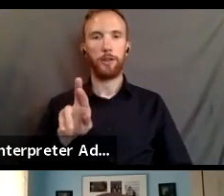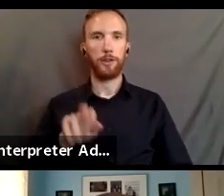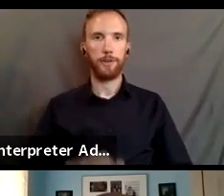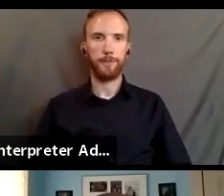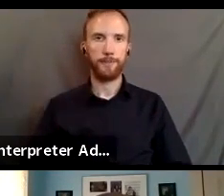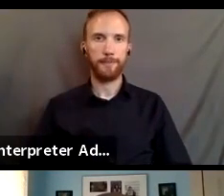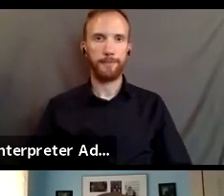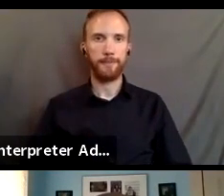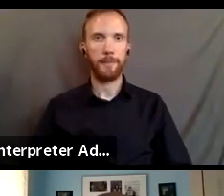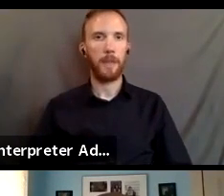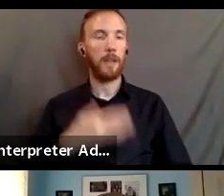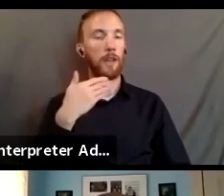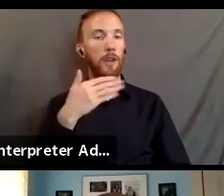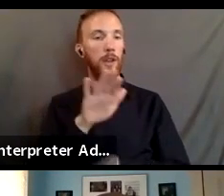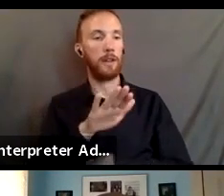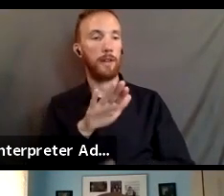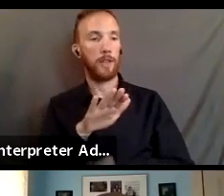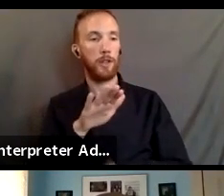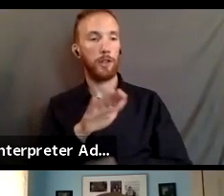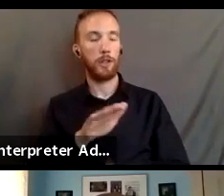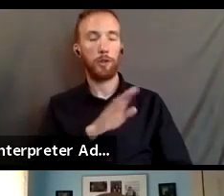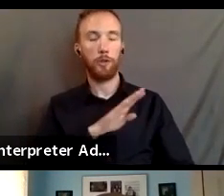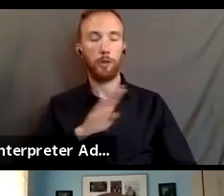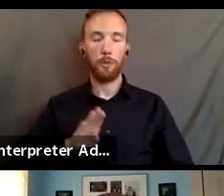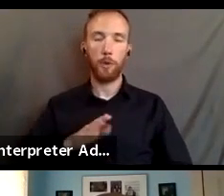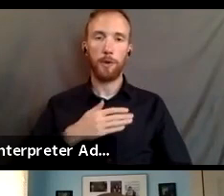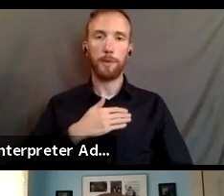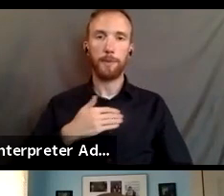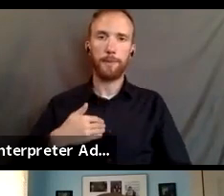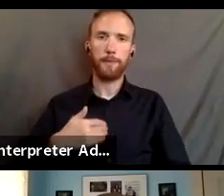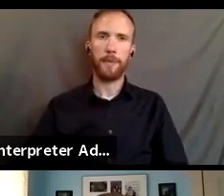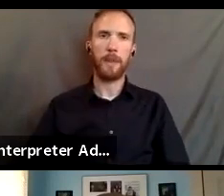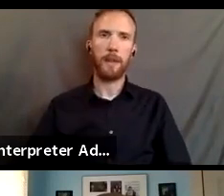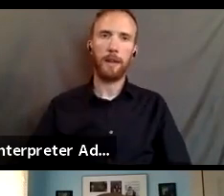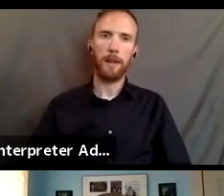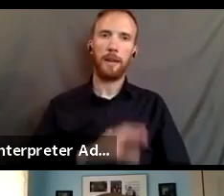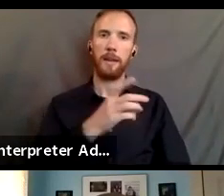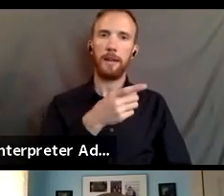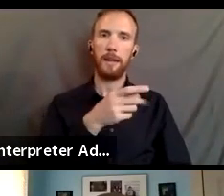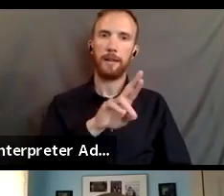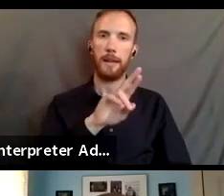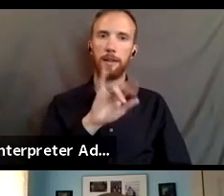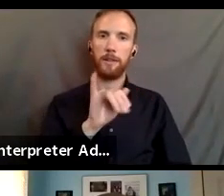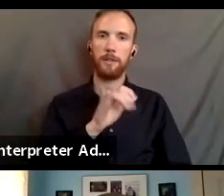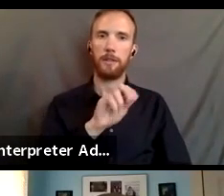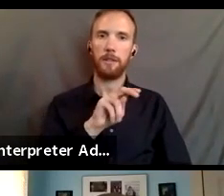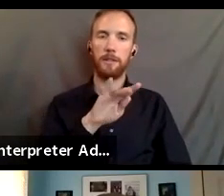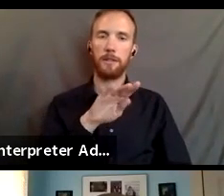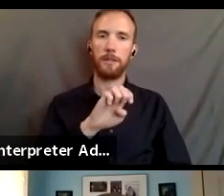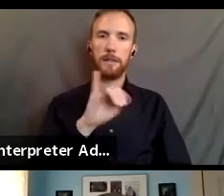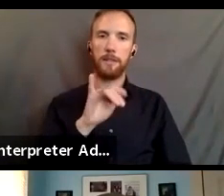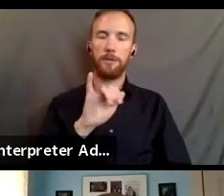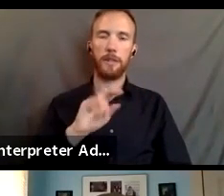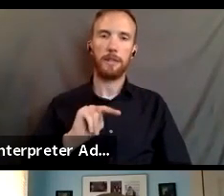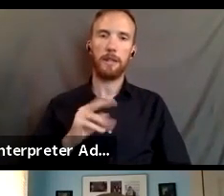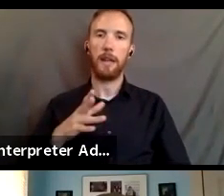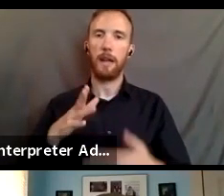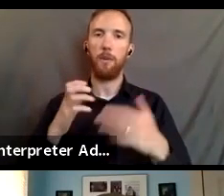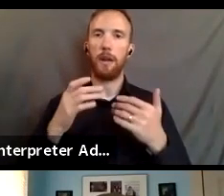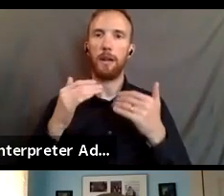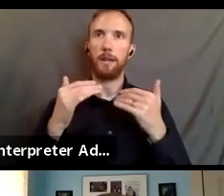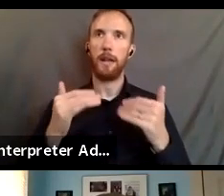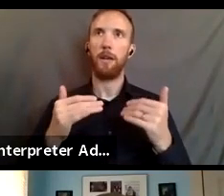good afternoon board members dr janice jackson i would like for you all to give a moment of